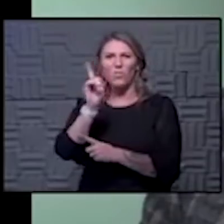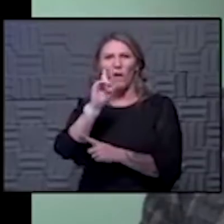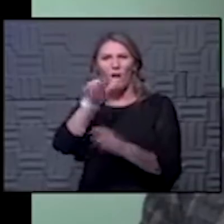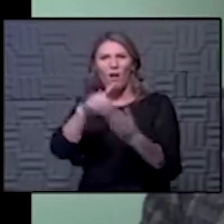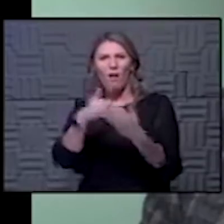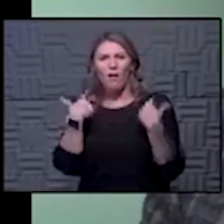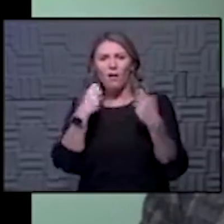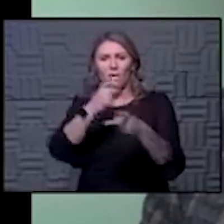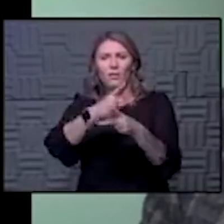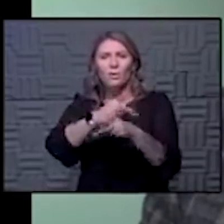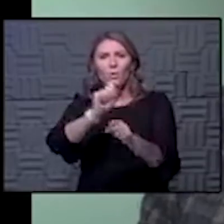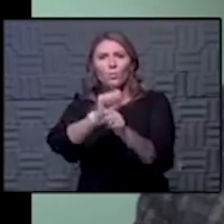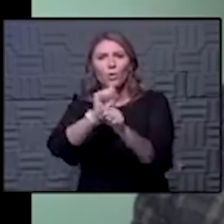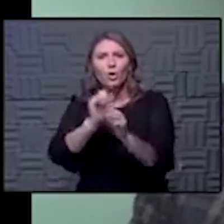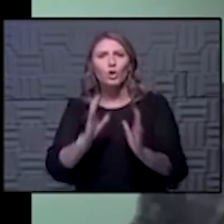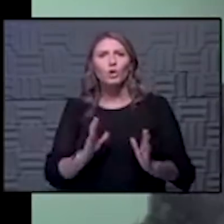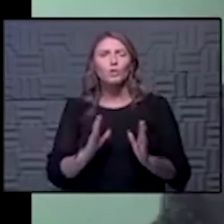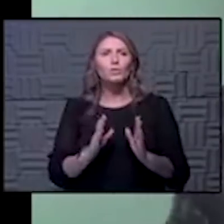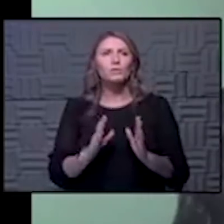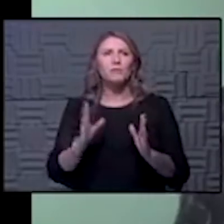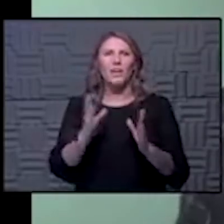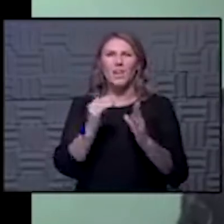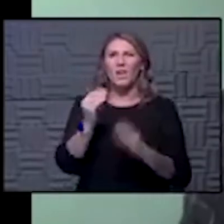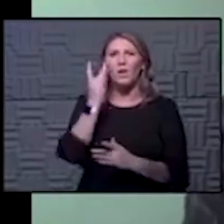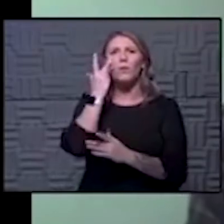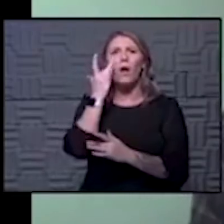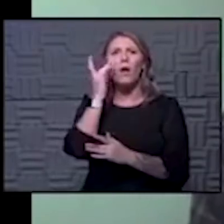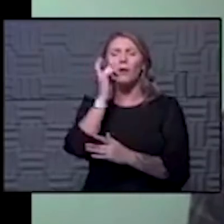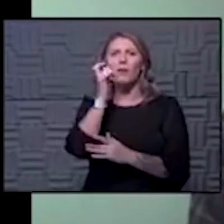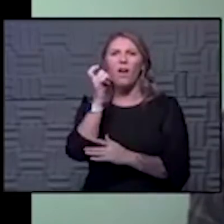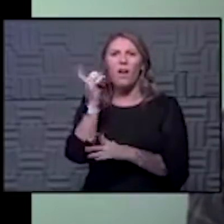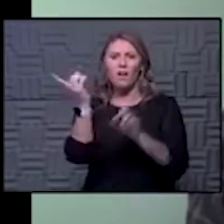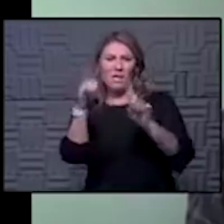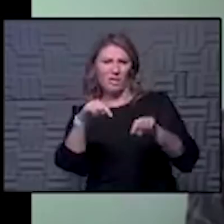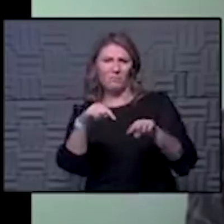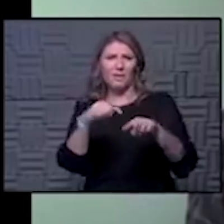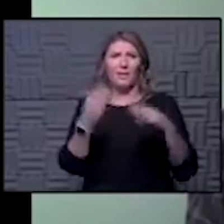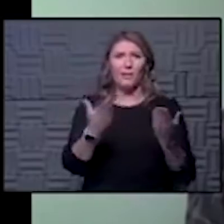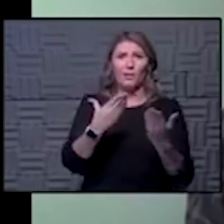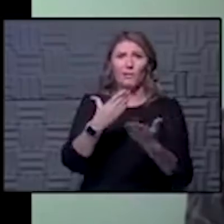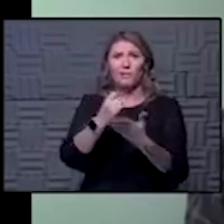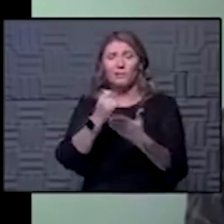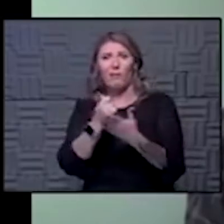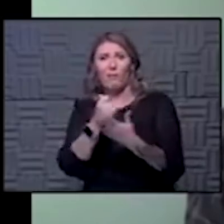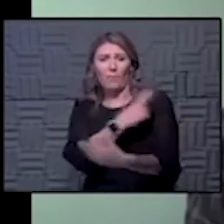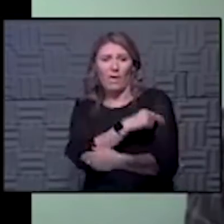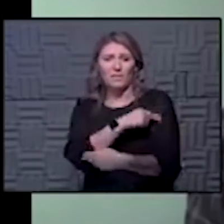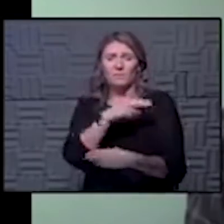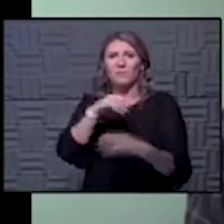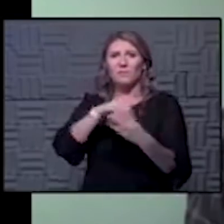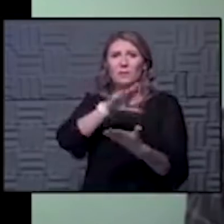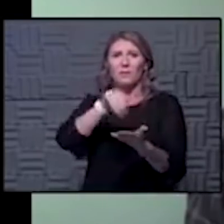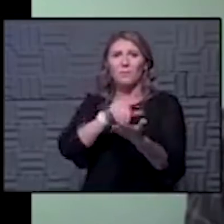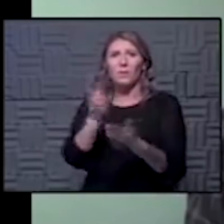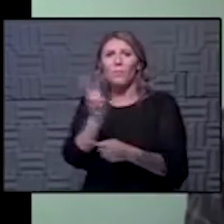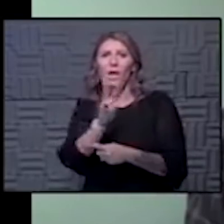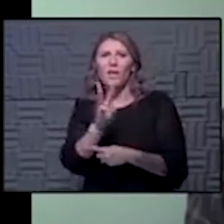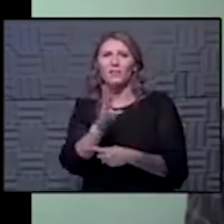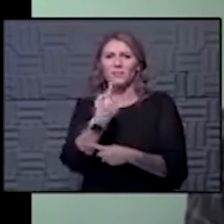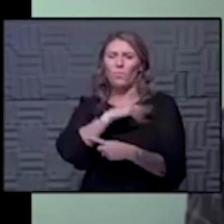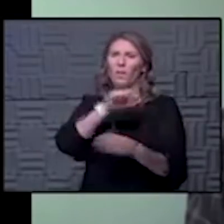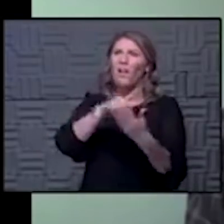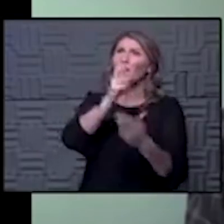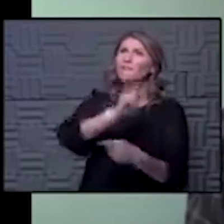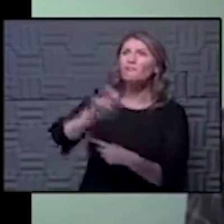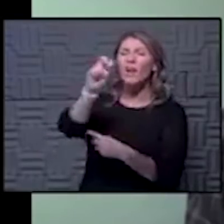that, and why aren't they coming in to help hospitals in the Midwest? She's like, we went to New York, we went to